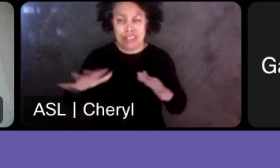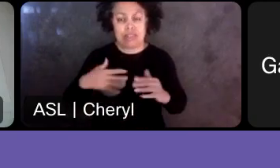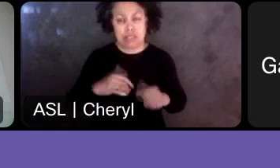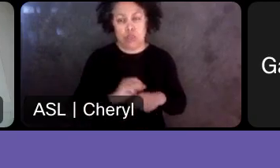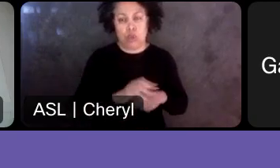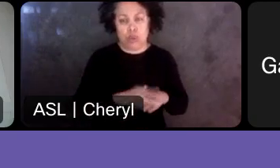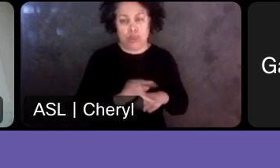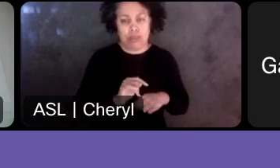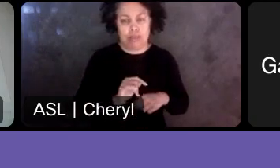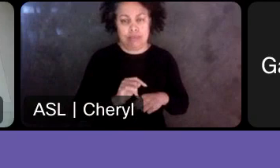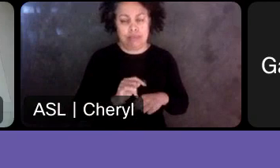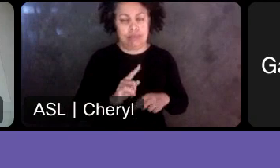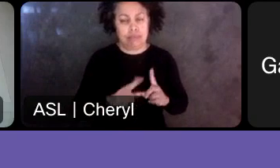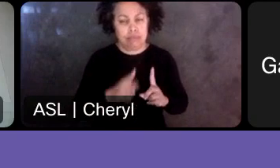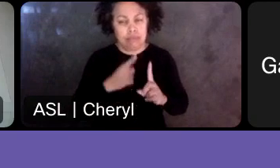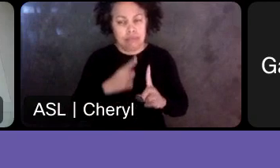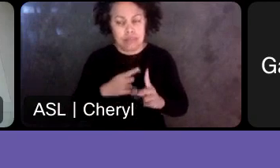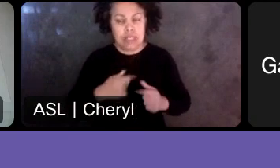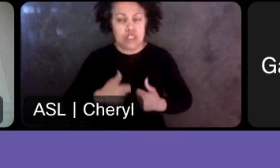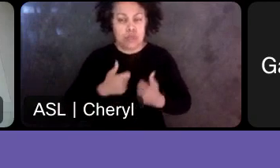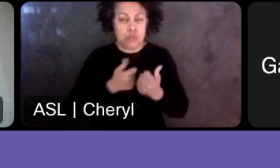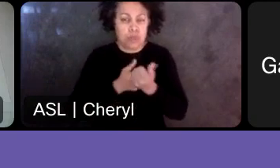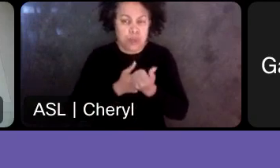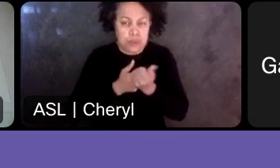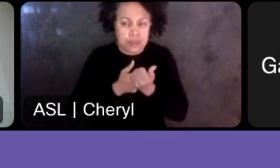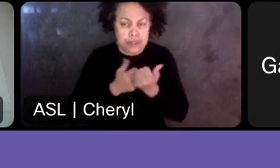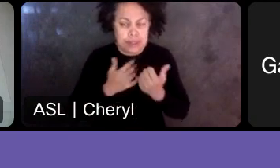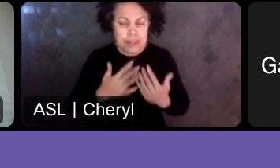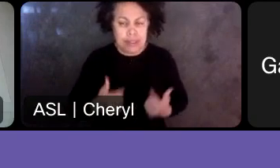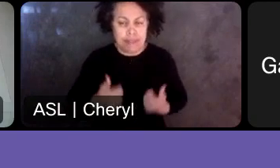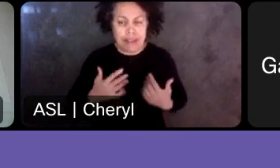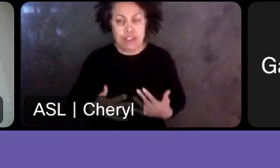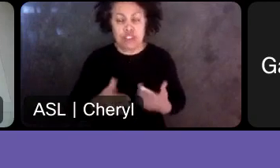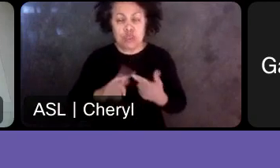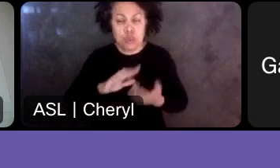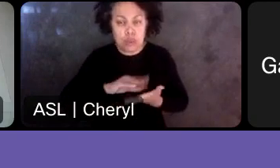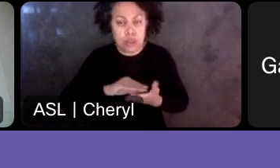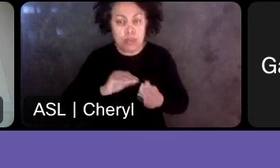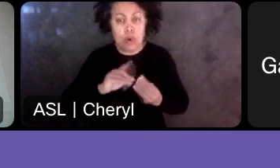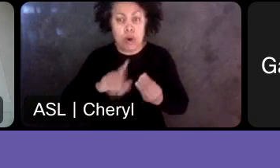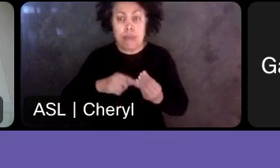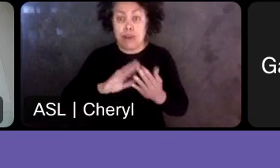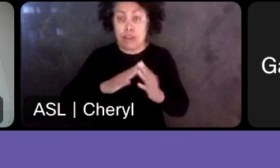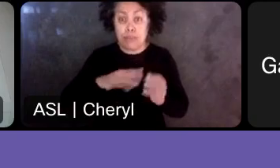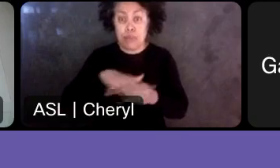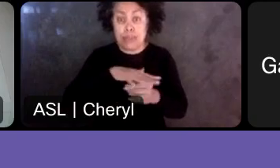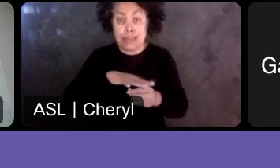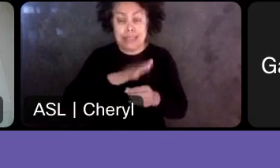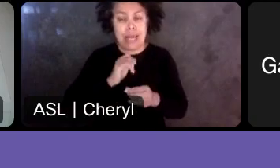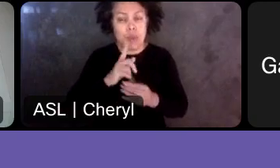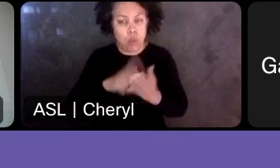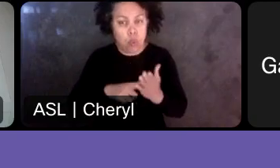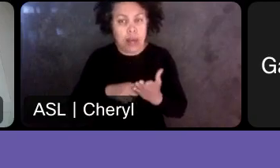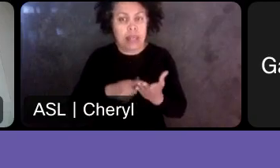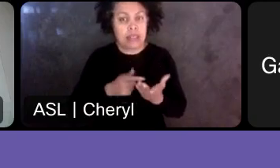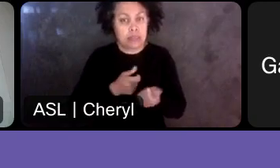is designed to support providers in learning more about their communities and accessing the support needed to better serve the unique needs